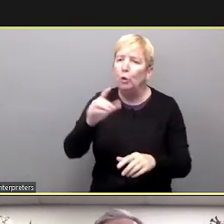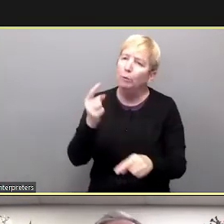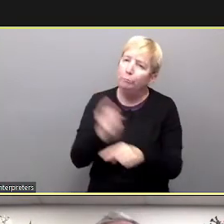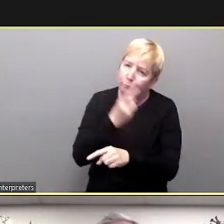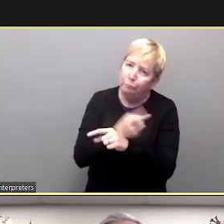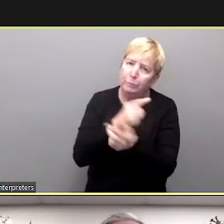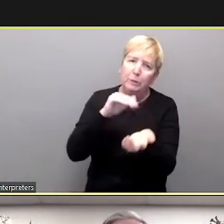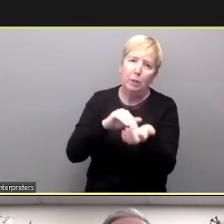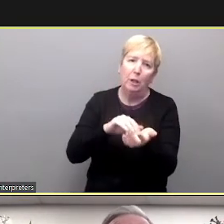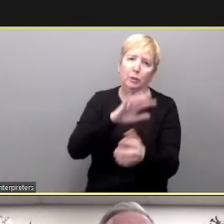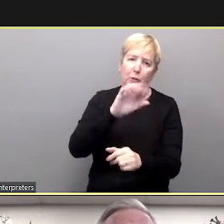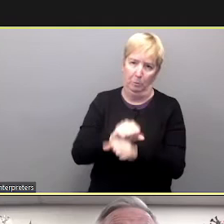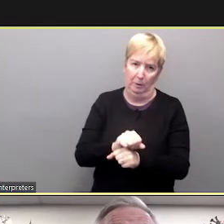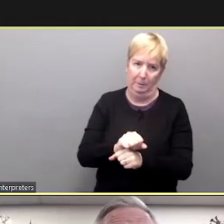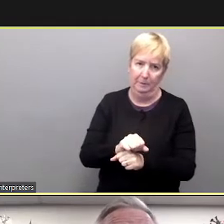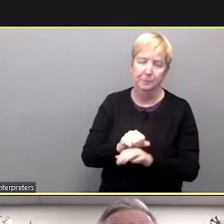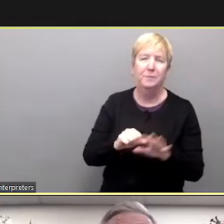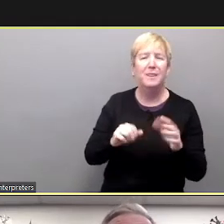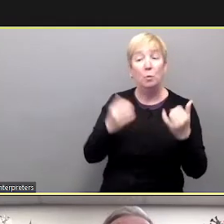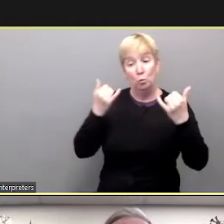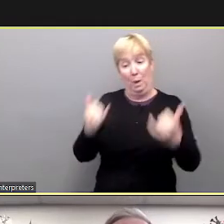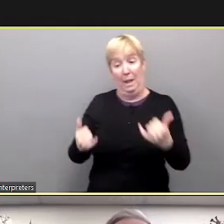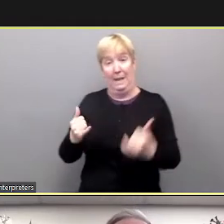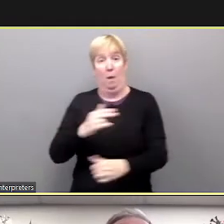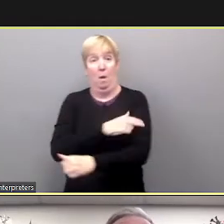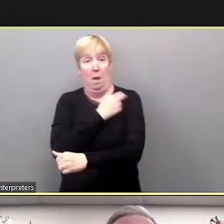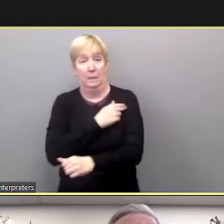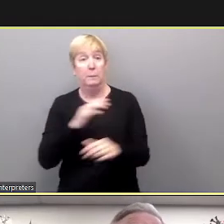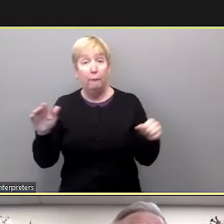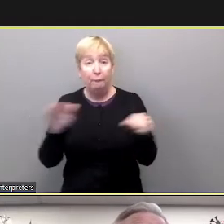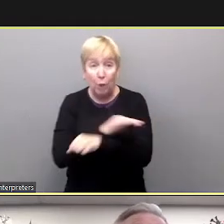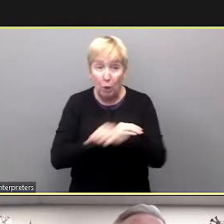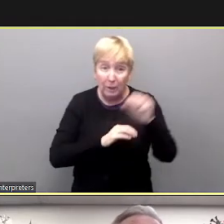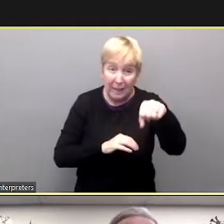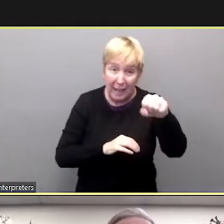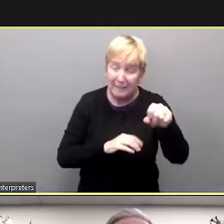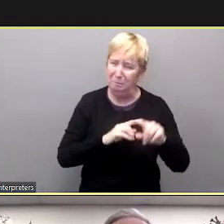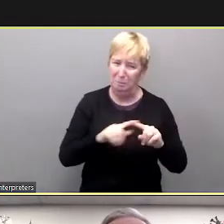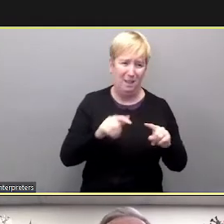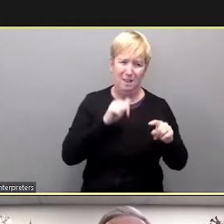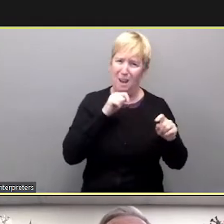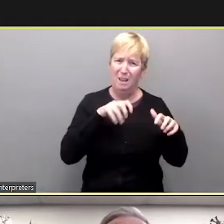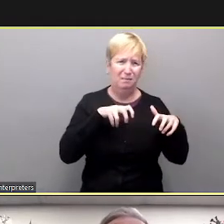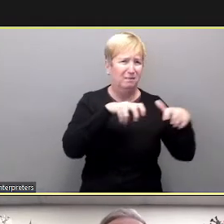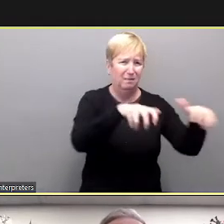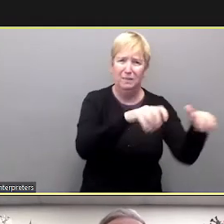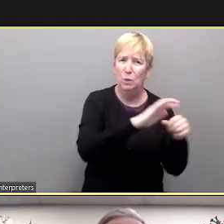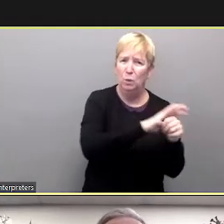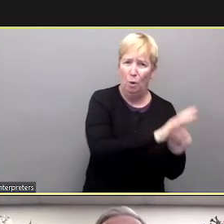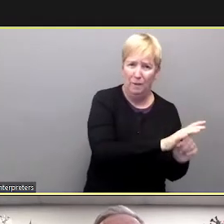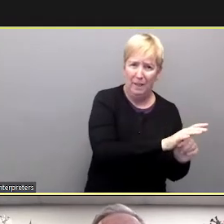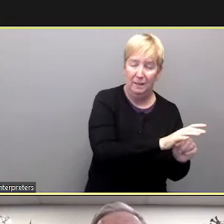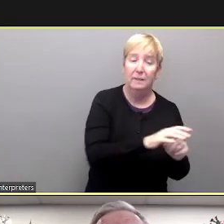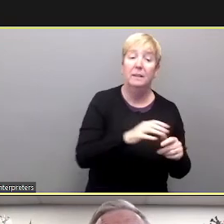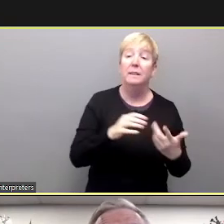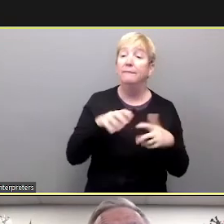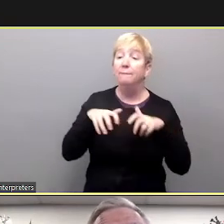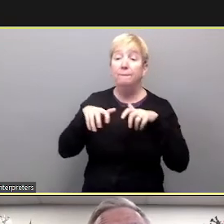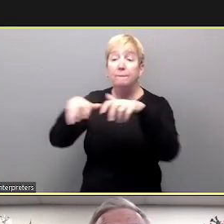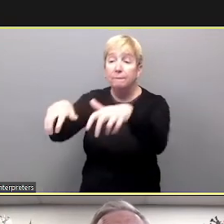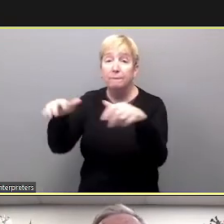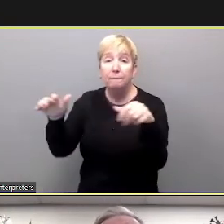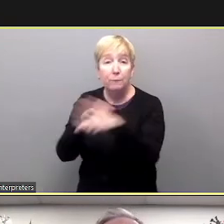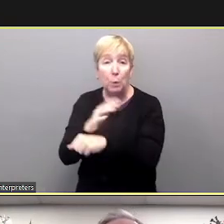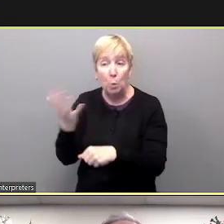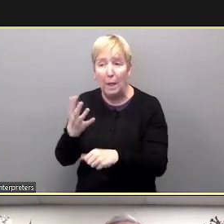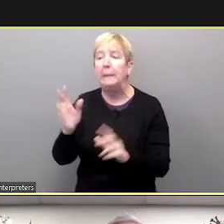not overfull of COVID patients. They're overfull of people in general who have delayed